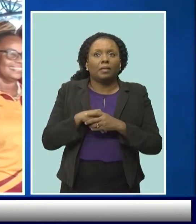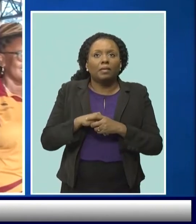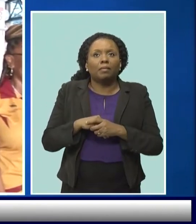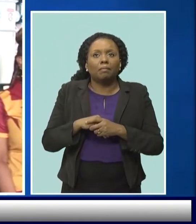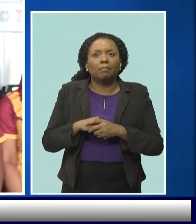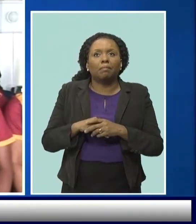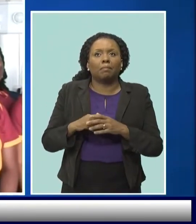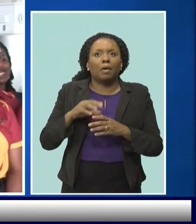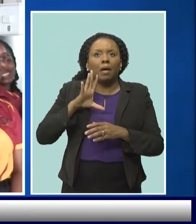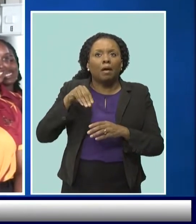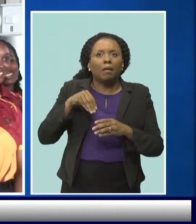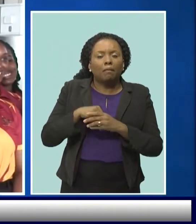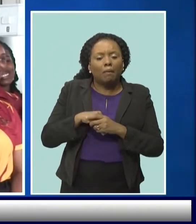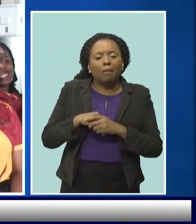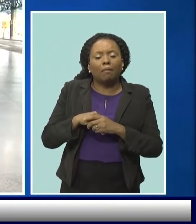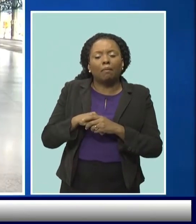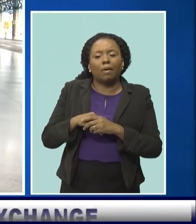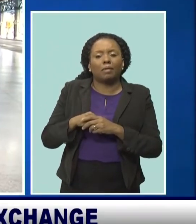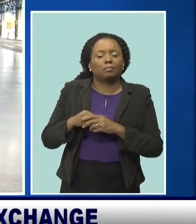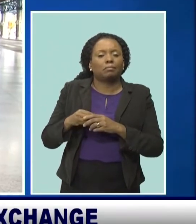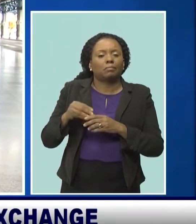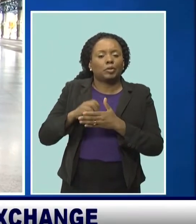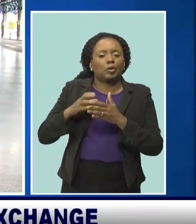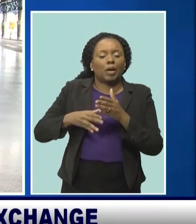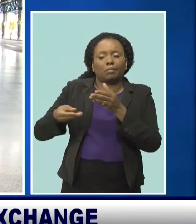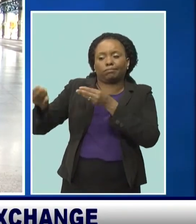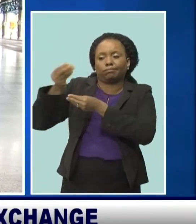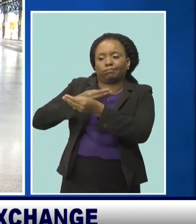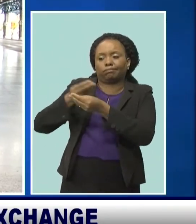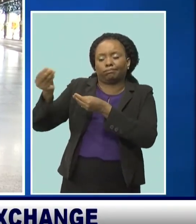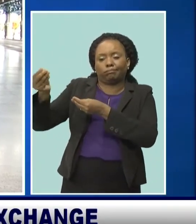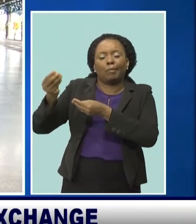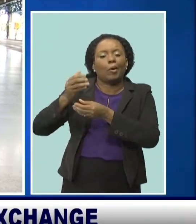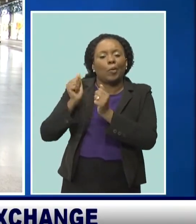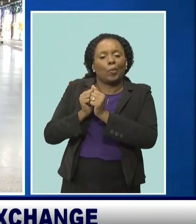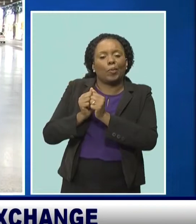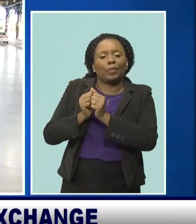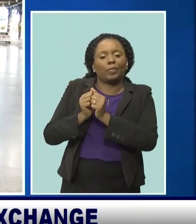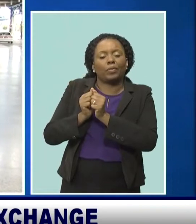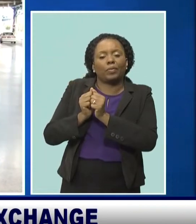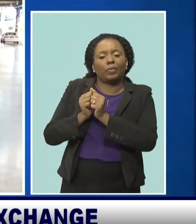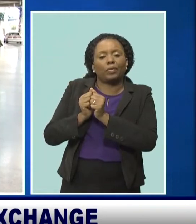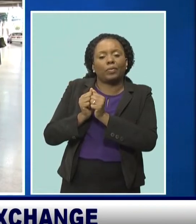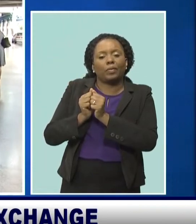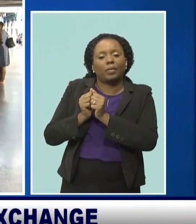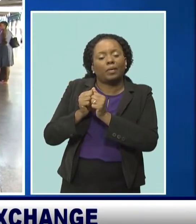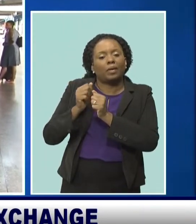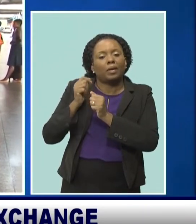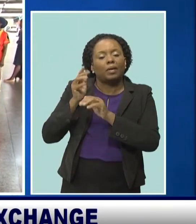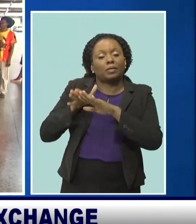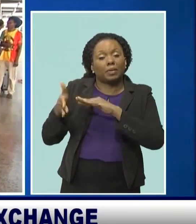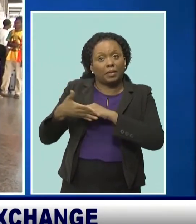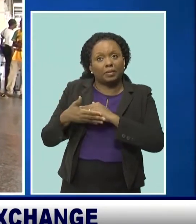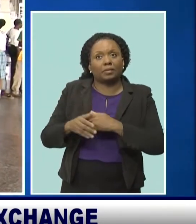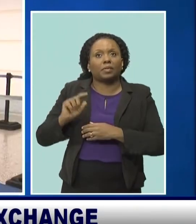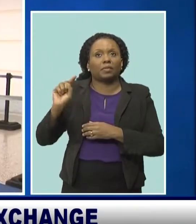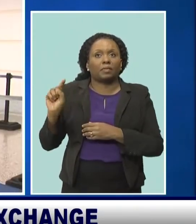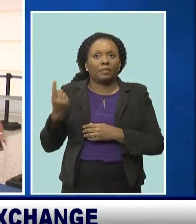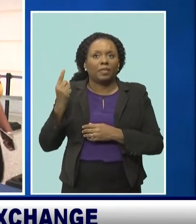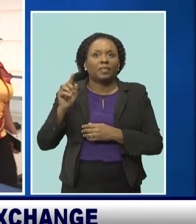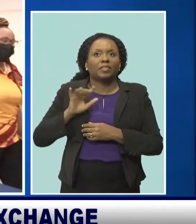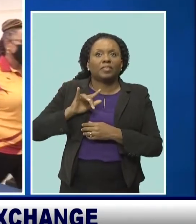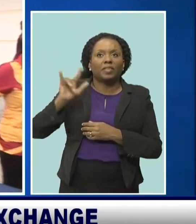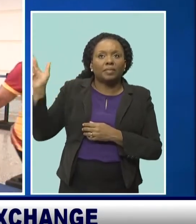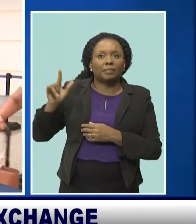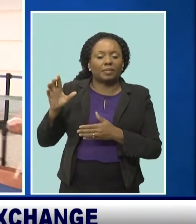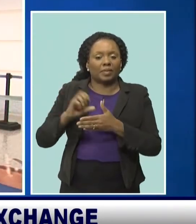with Campion College, Jamaica over the next 7 days. Juanita Wade says the trip, the first of its kind, will help